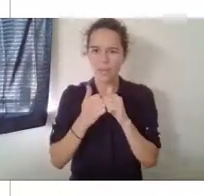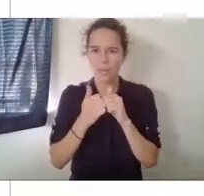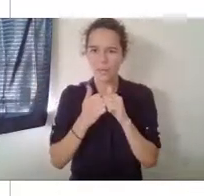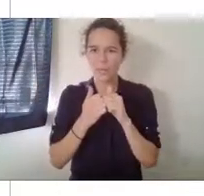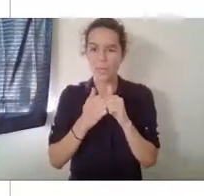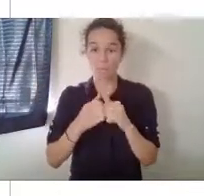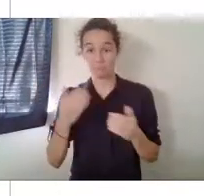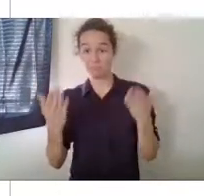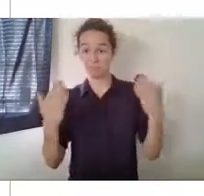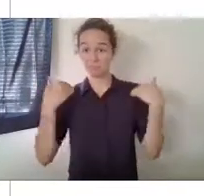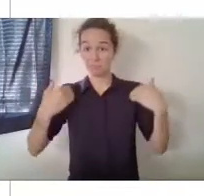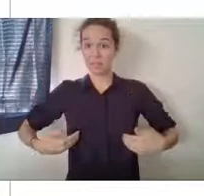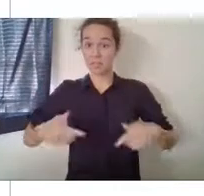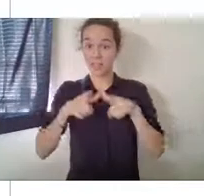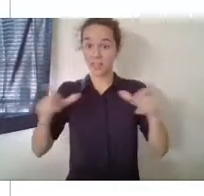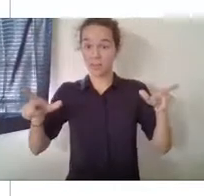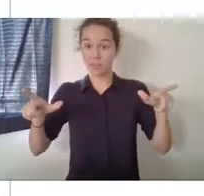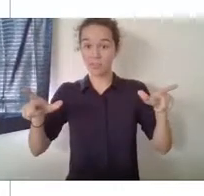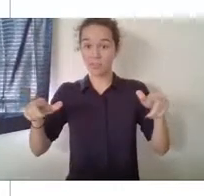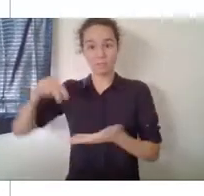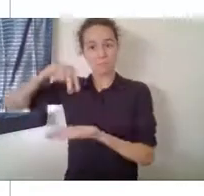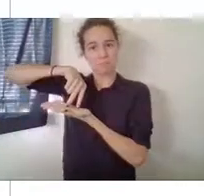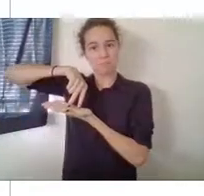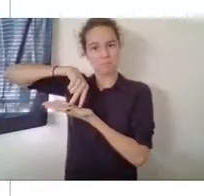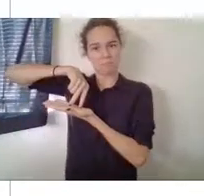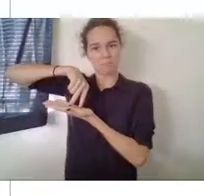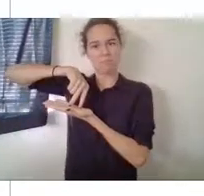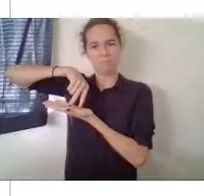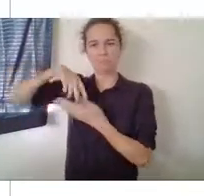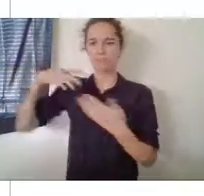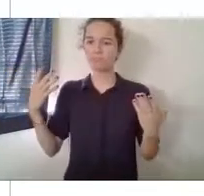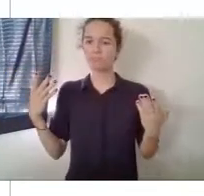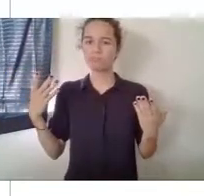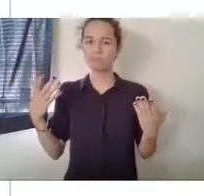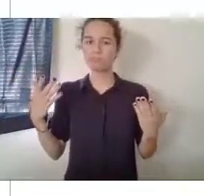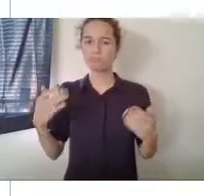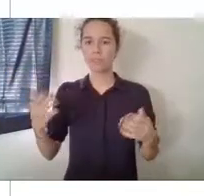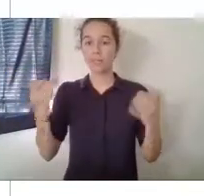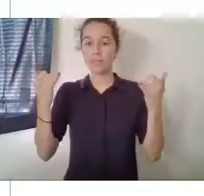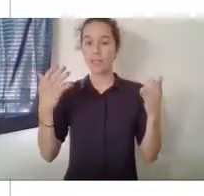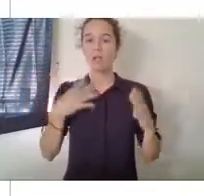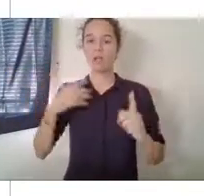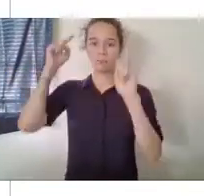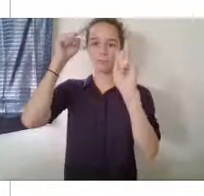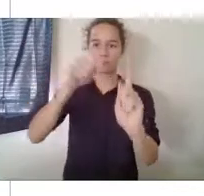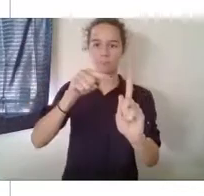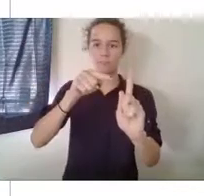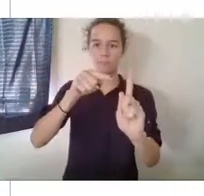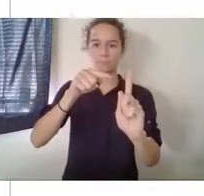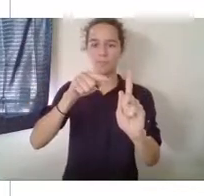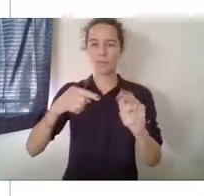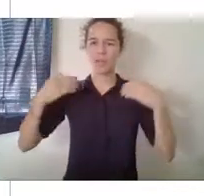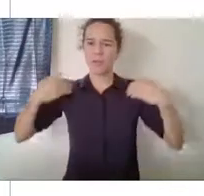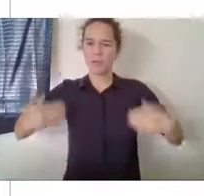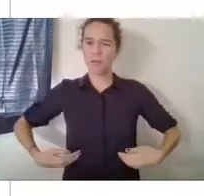stance? Today, we want to talk to you about this latter point. How do we use our body effectively to communicate our message?